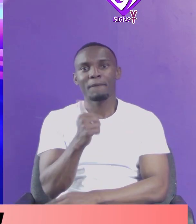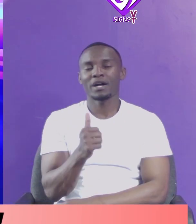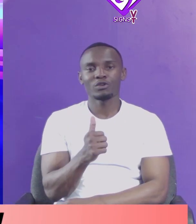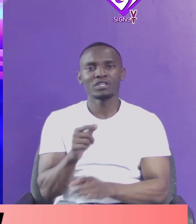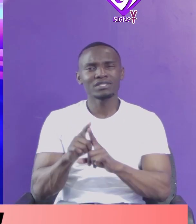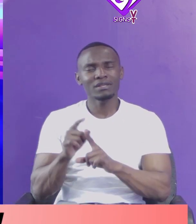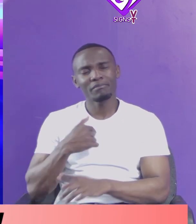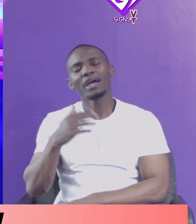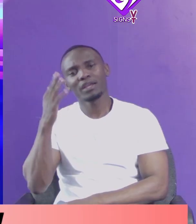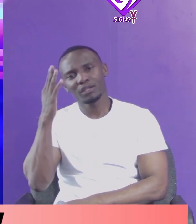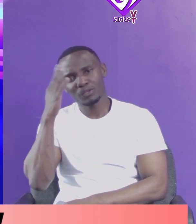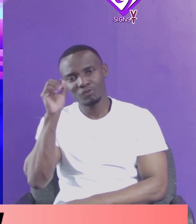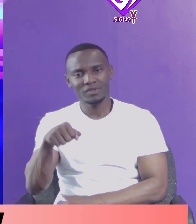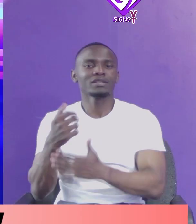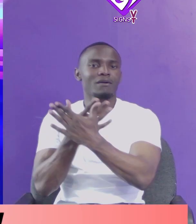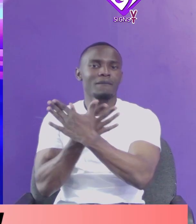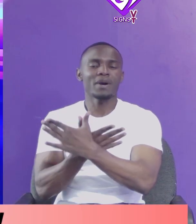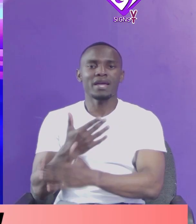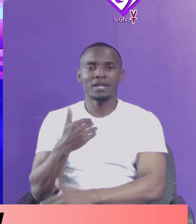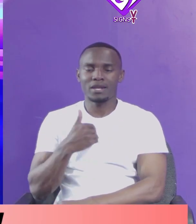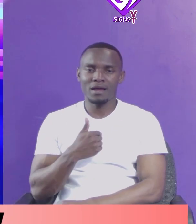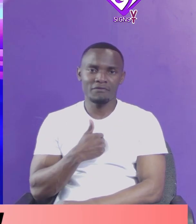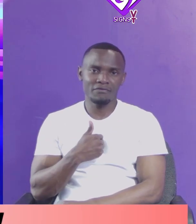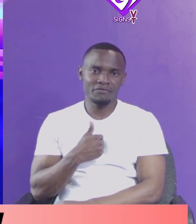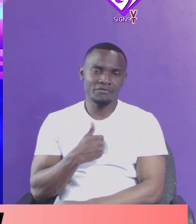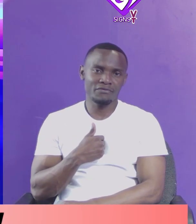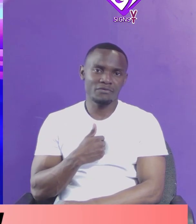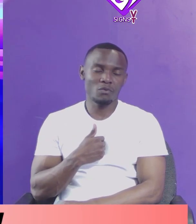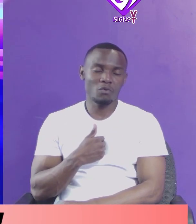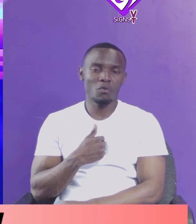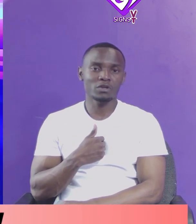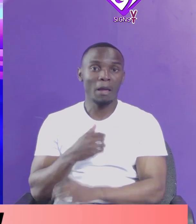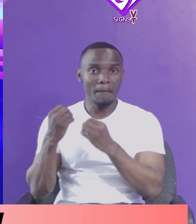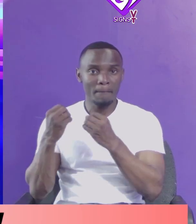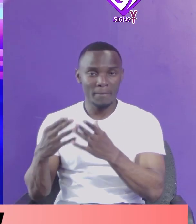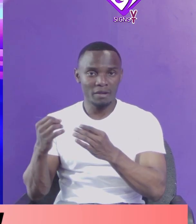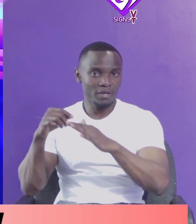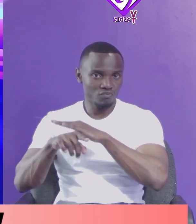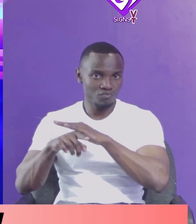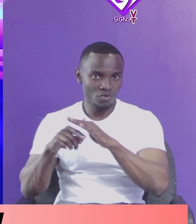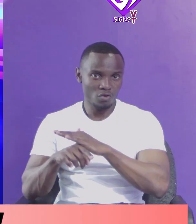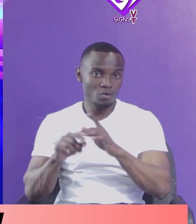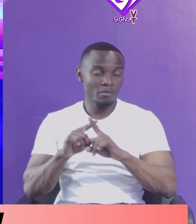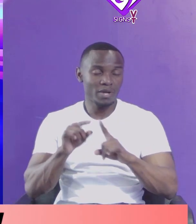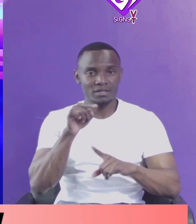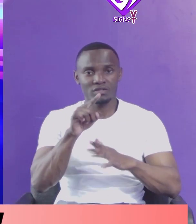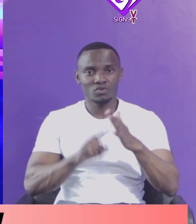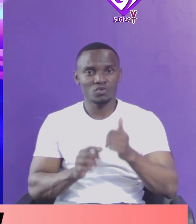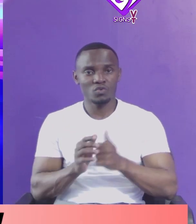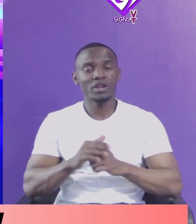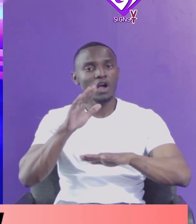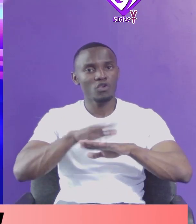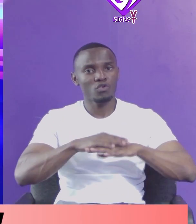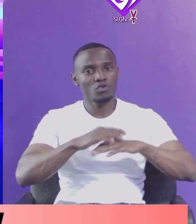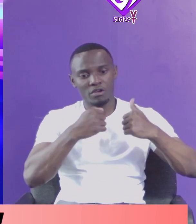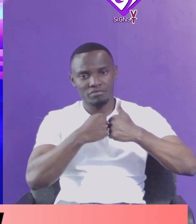Bayern they also have their record in terms of they've been racking up a number of goals and all that. So this is a really good matchup on